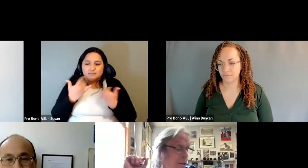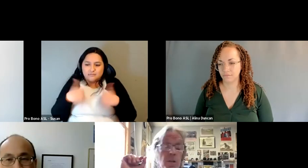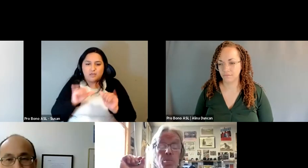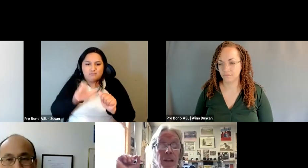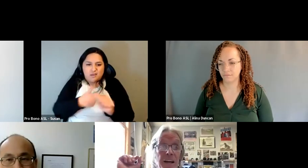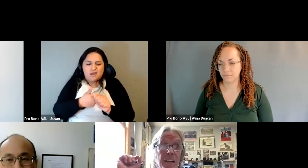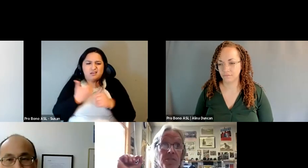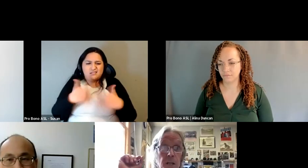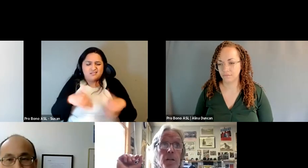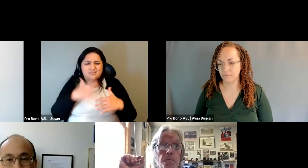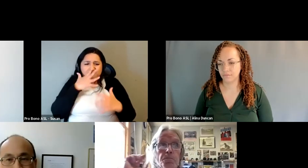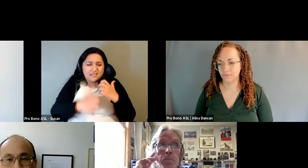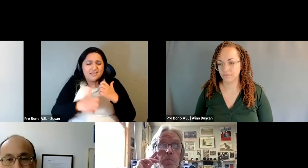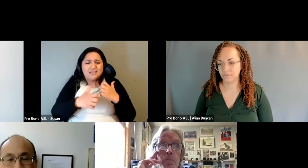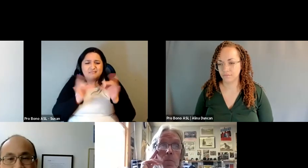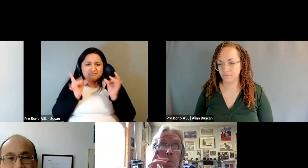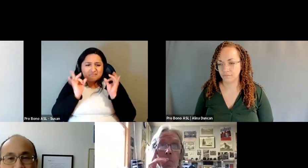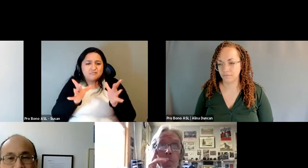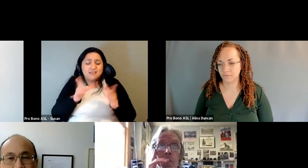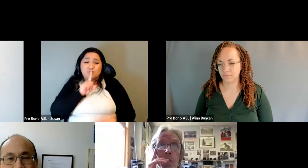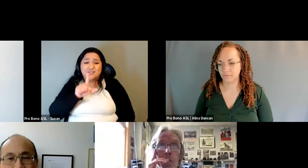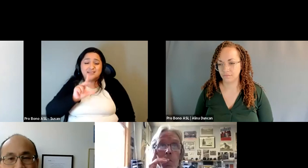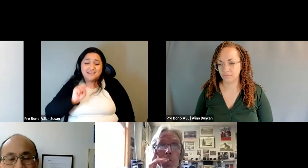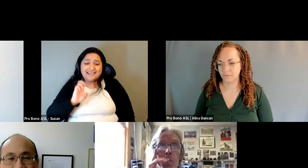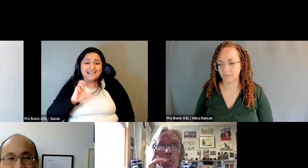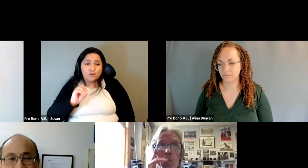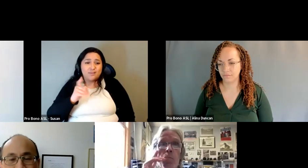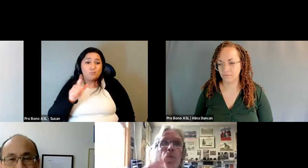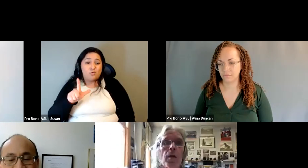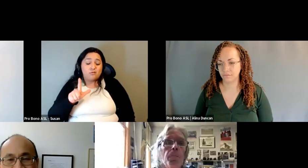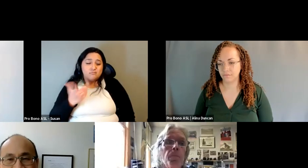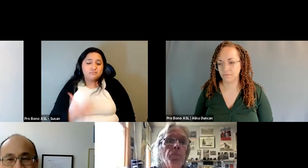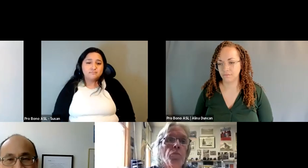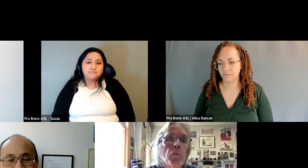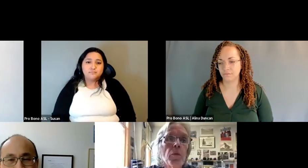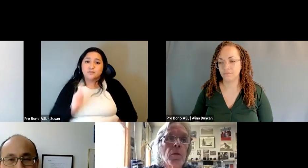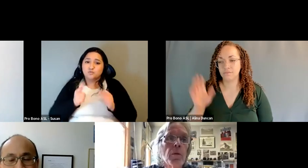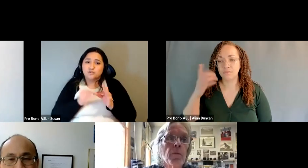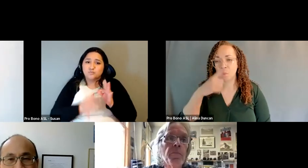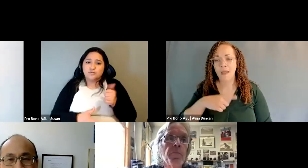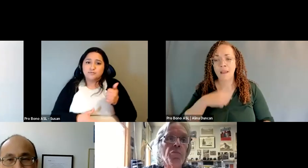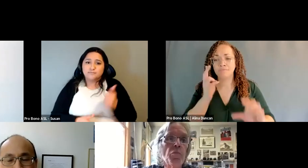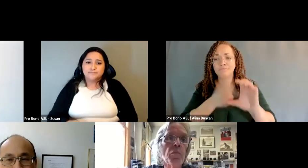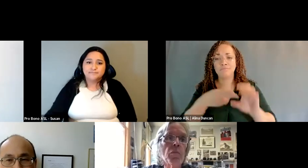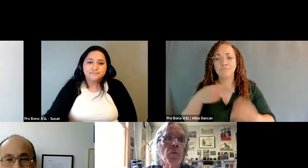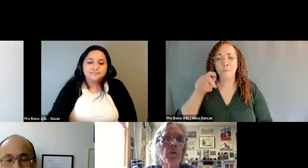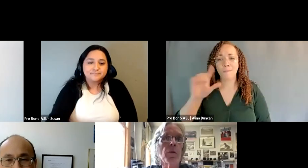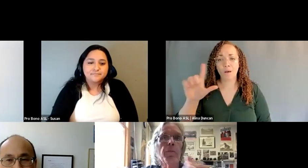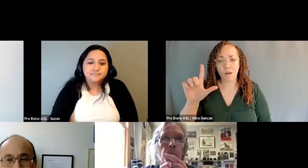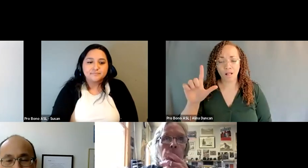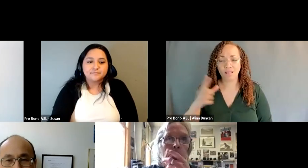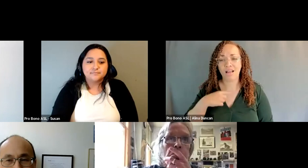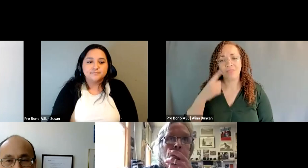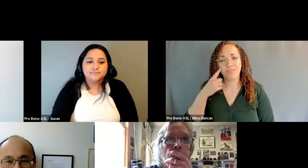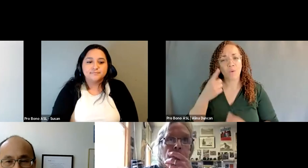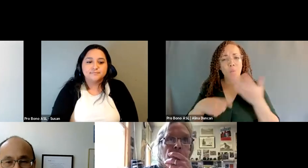it's neoliberal as fuck. Can I just jump in, Paul? I actually want to say that, I mean, I think that what we're seeing is